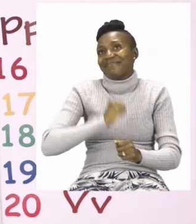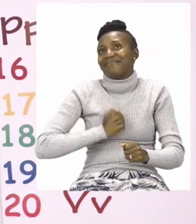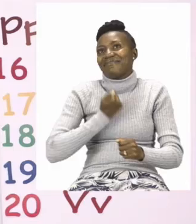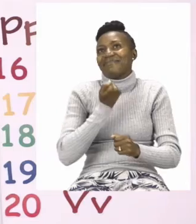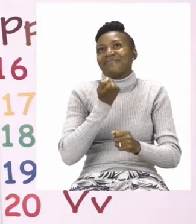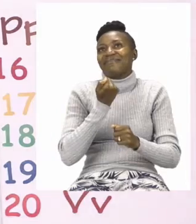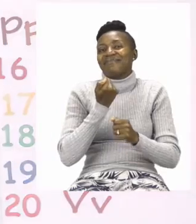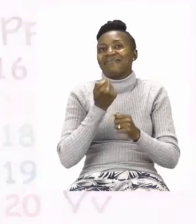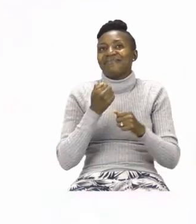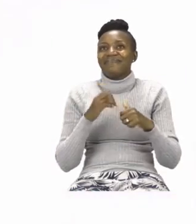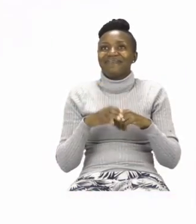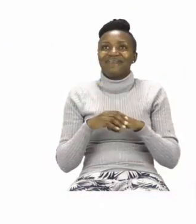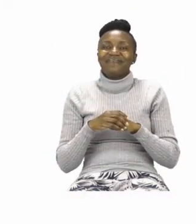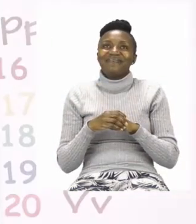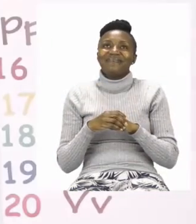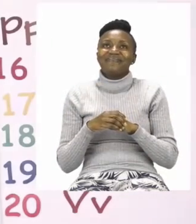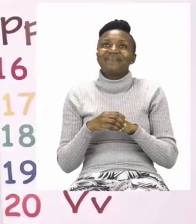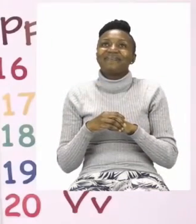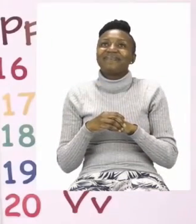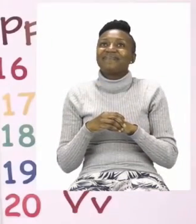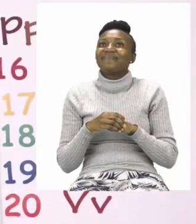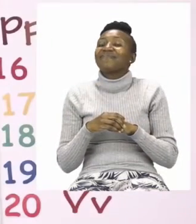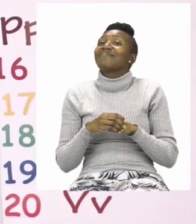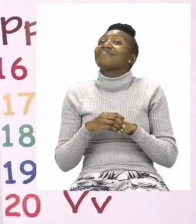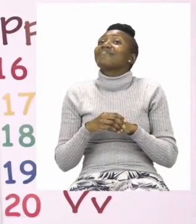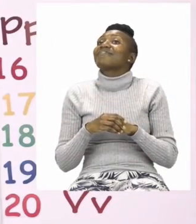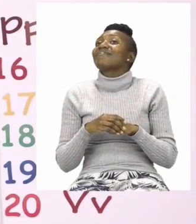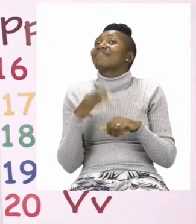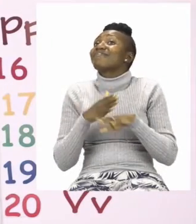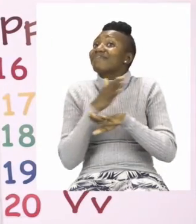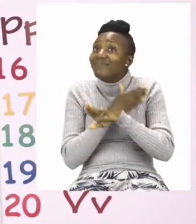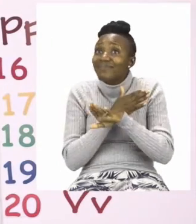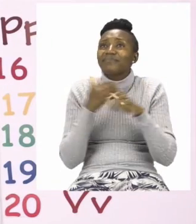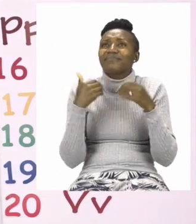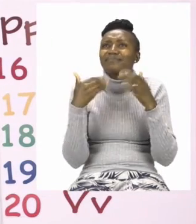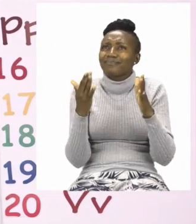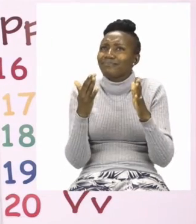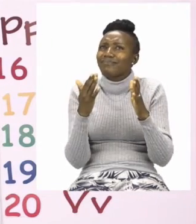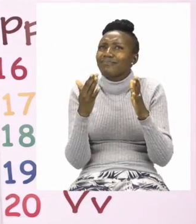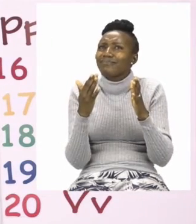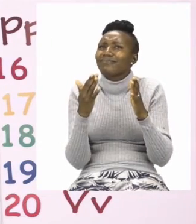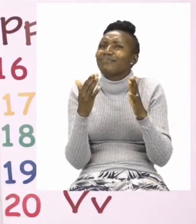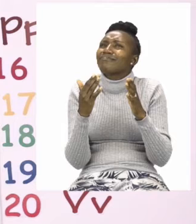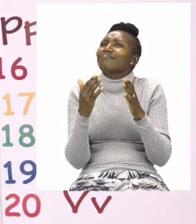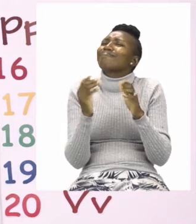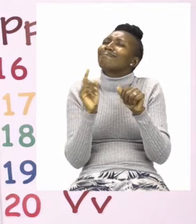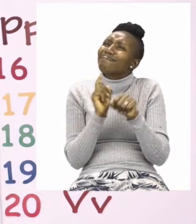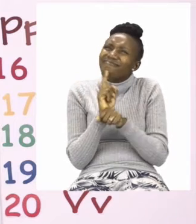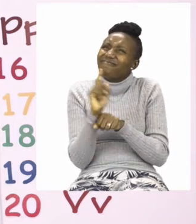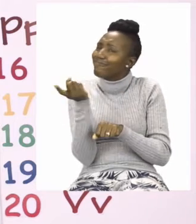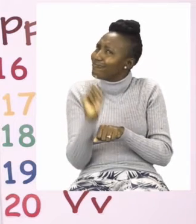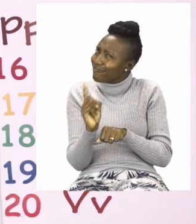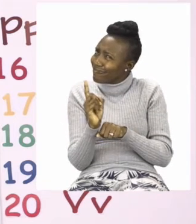My School. And before we get into any lessons, boys and girls, we know that we have